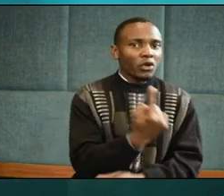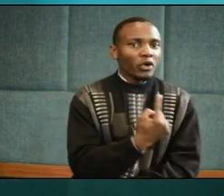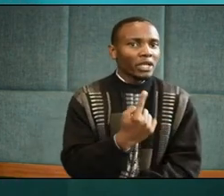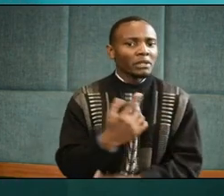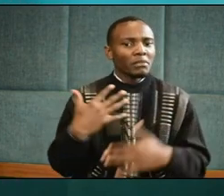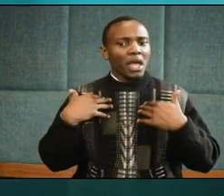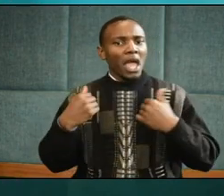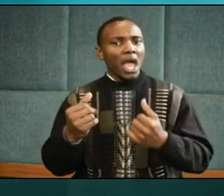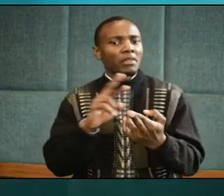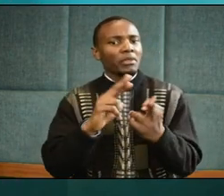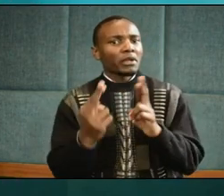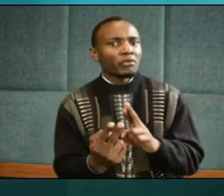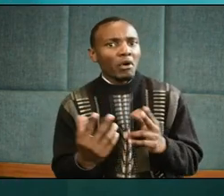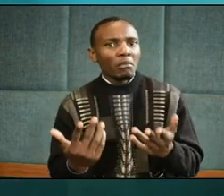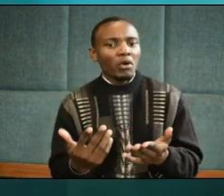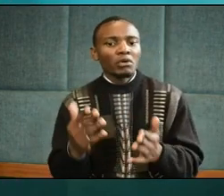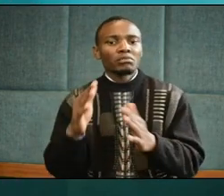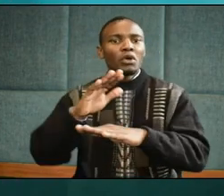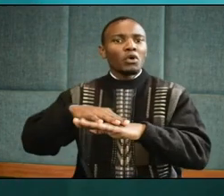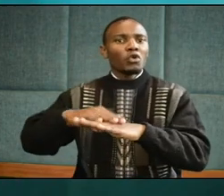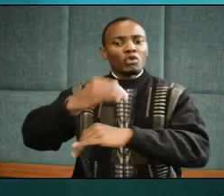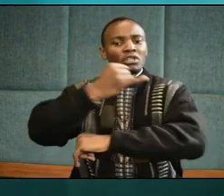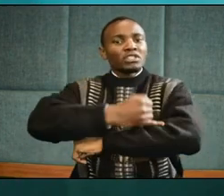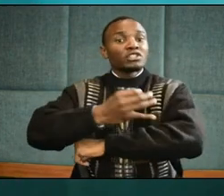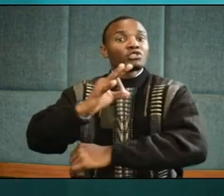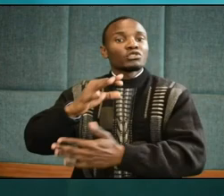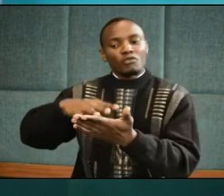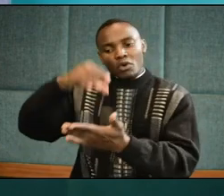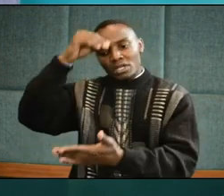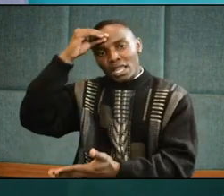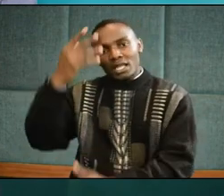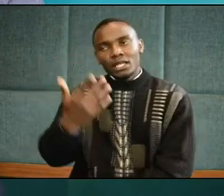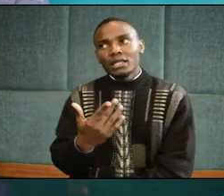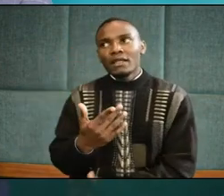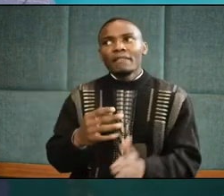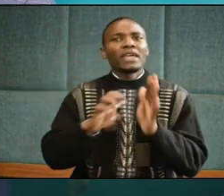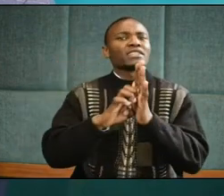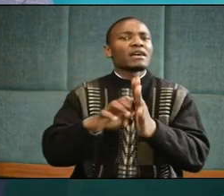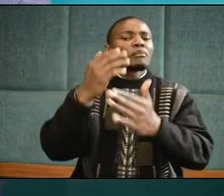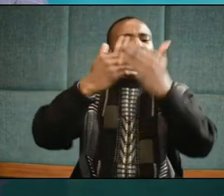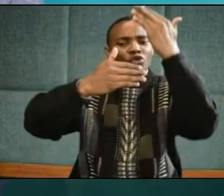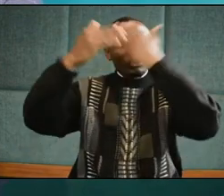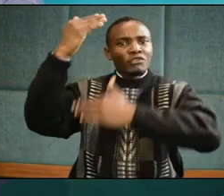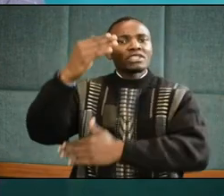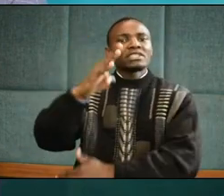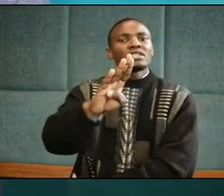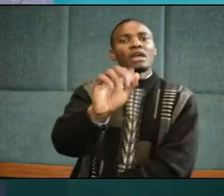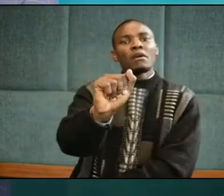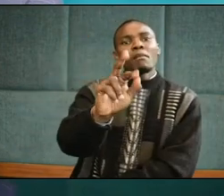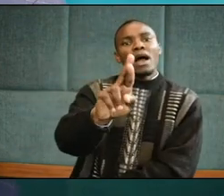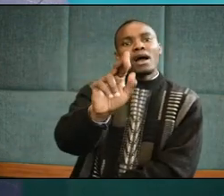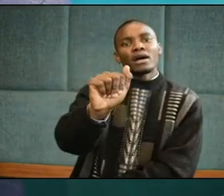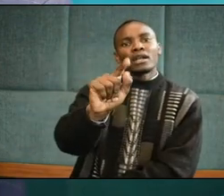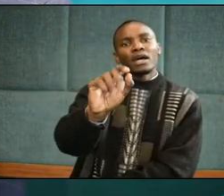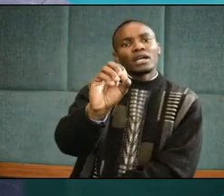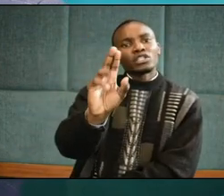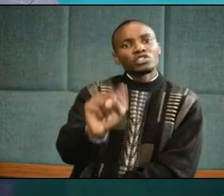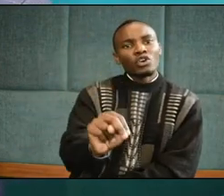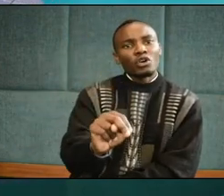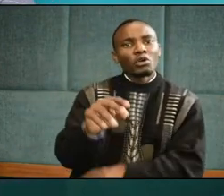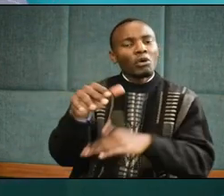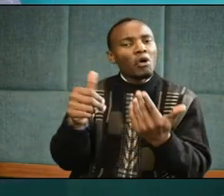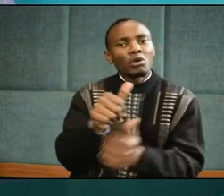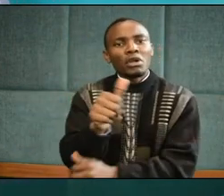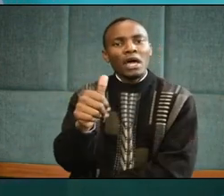reform, good institutions of learning like University of East African Baraton, Loma Linda